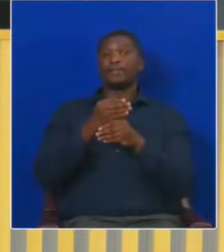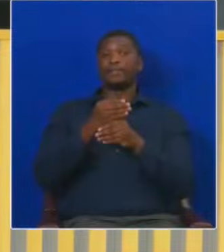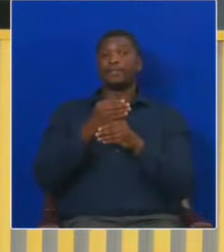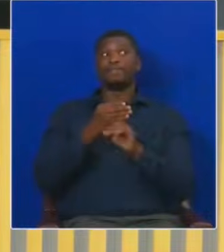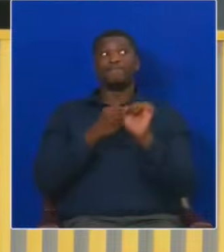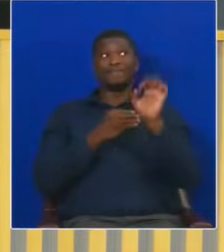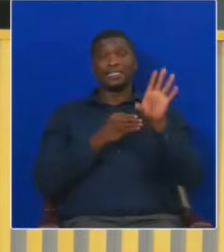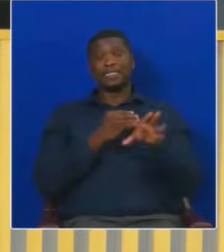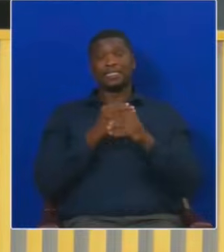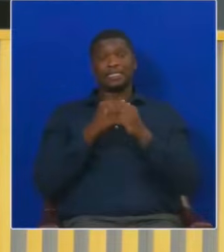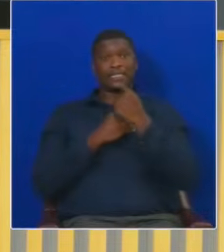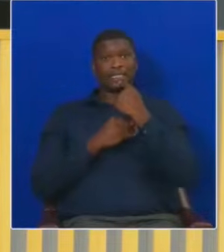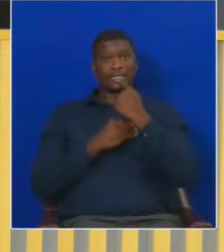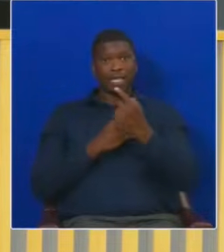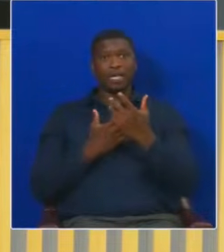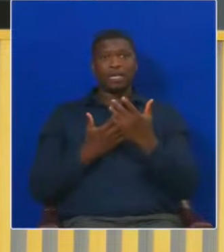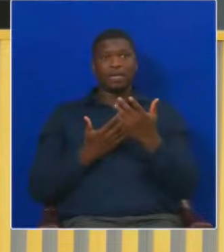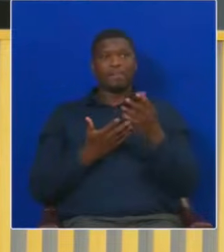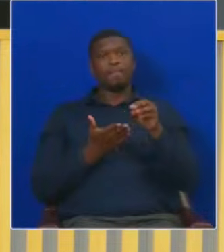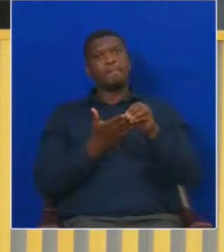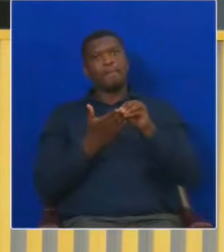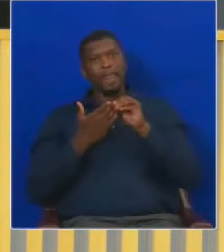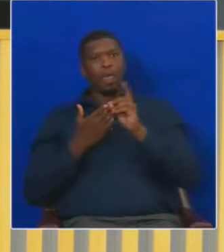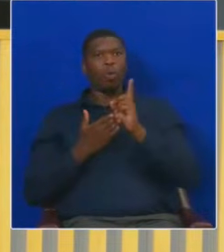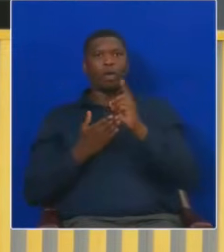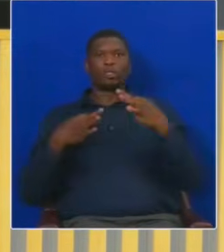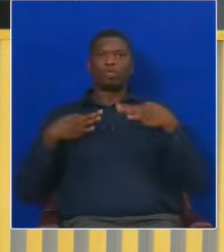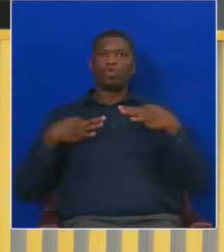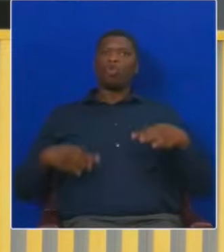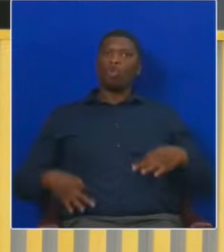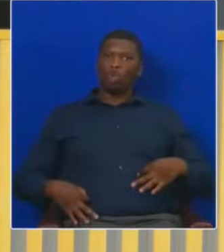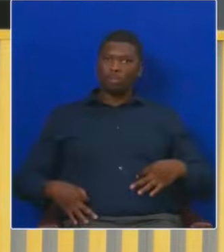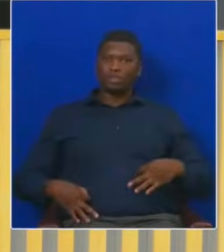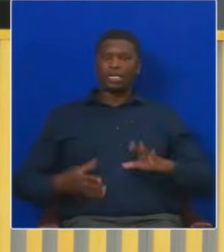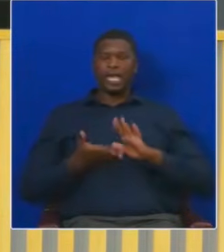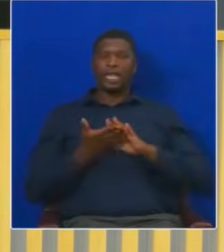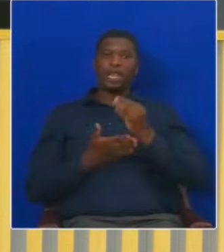also bringing clothes and food for Katiso Molefe.